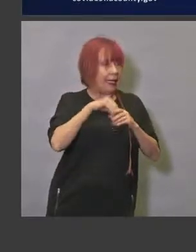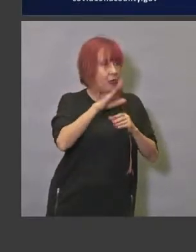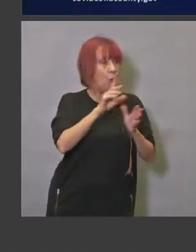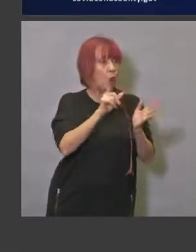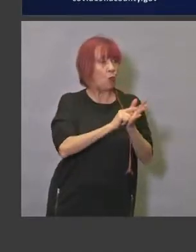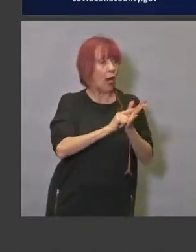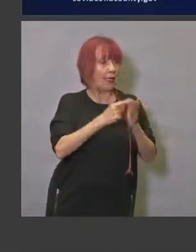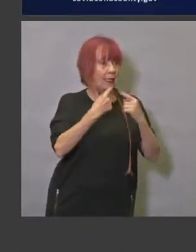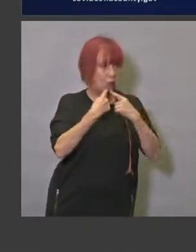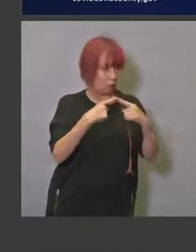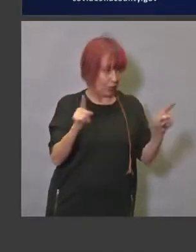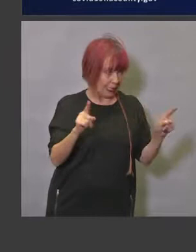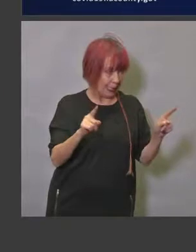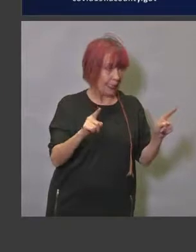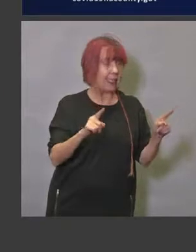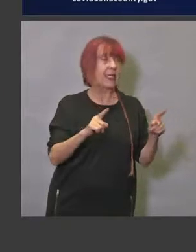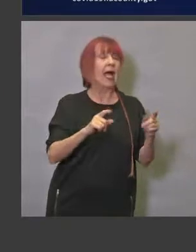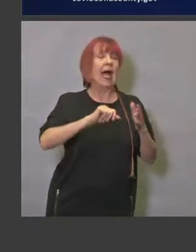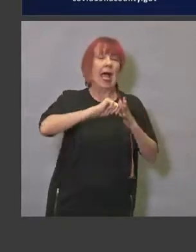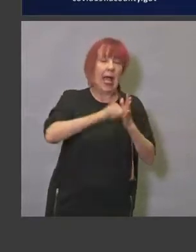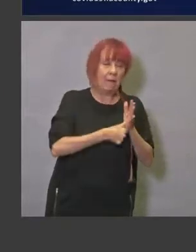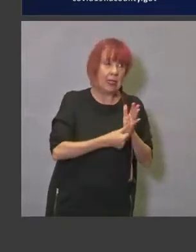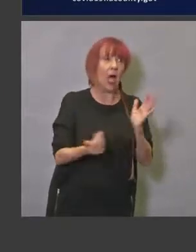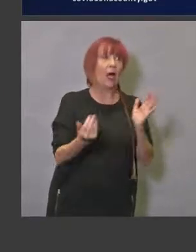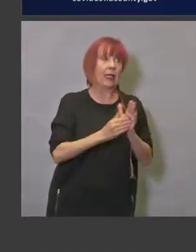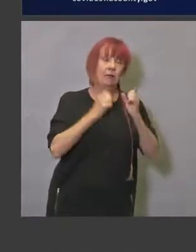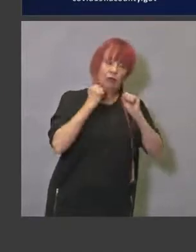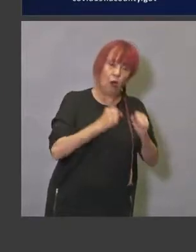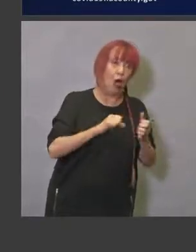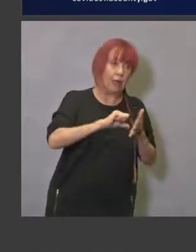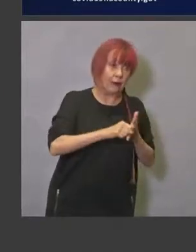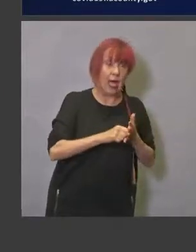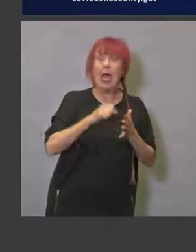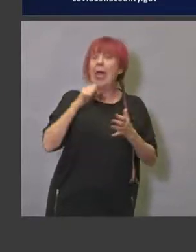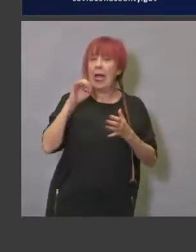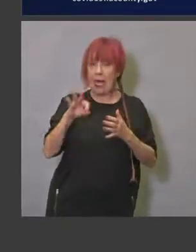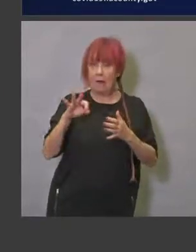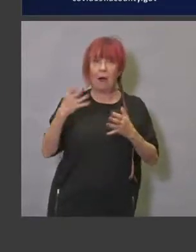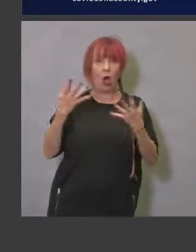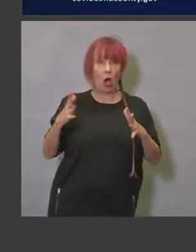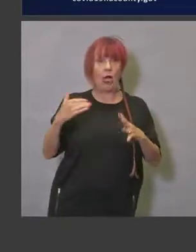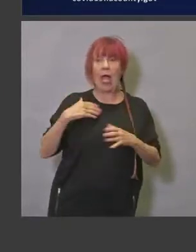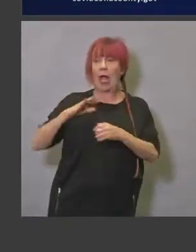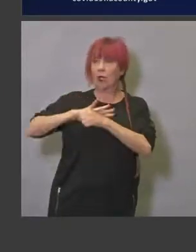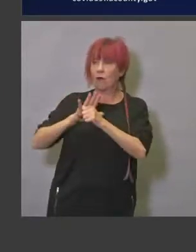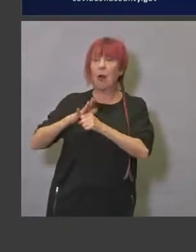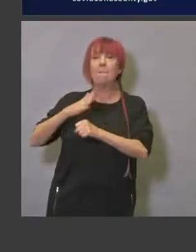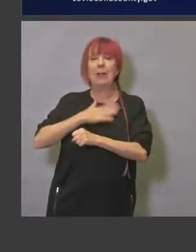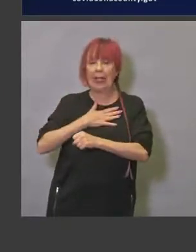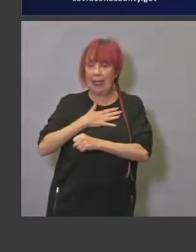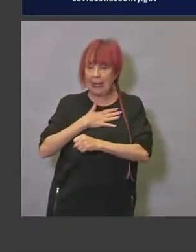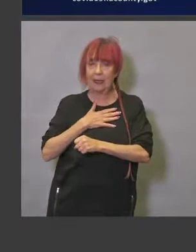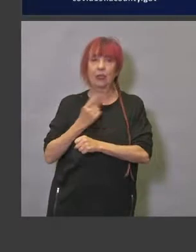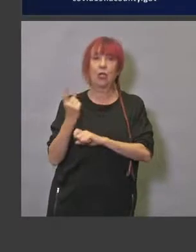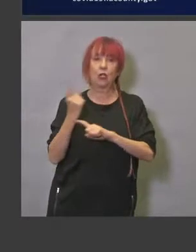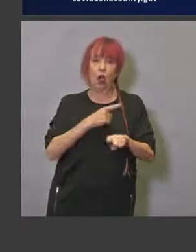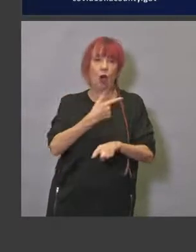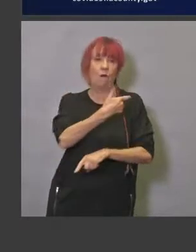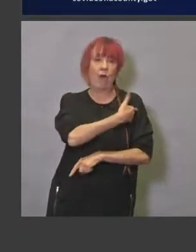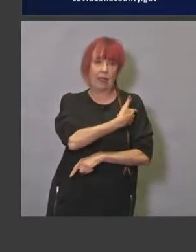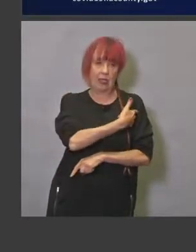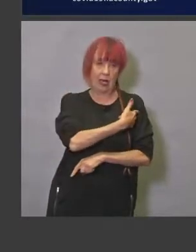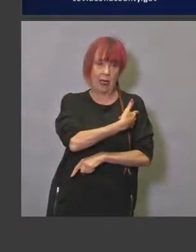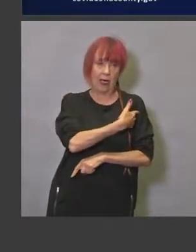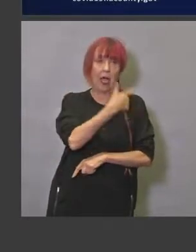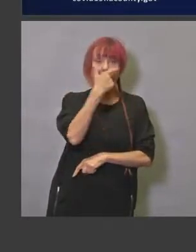about overemphasizing, even if you've had COVID, to please get vaccinated. Because